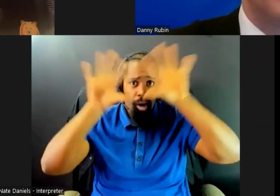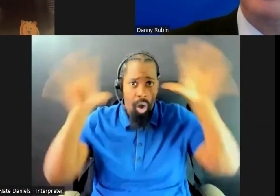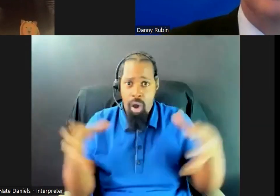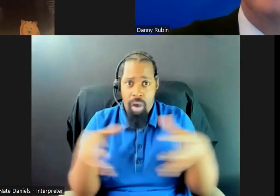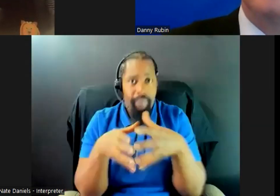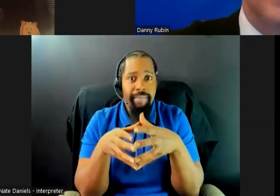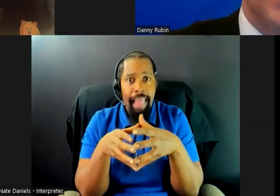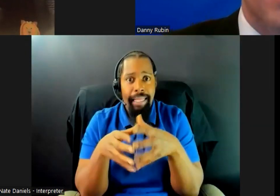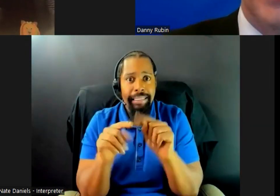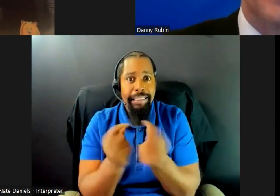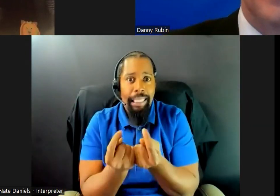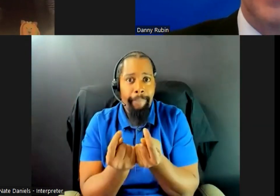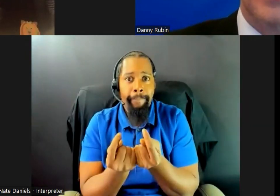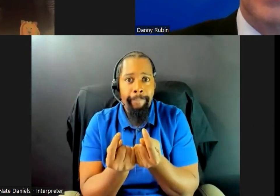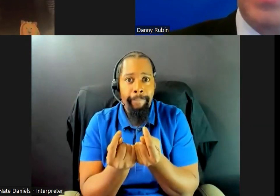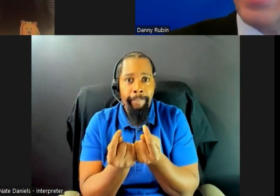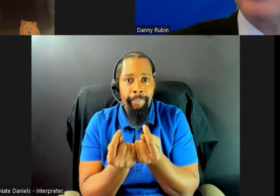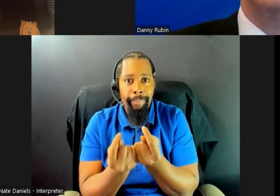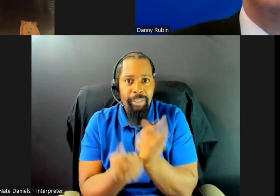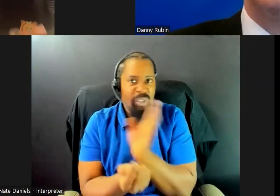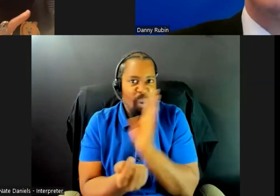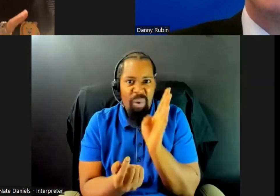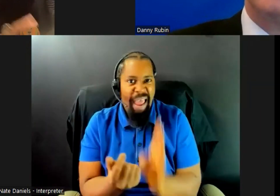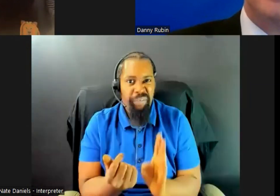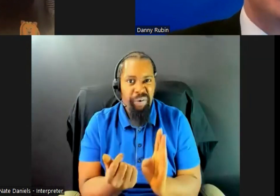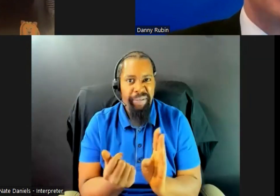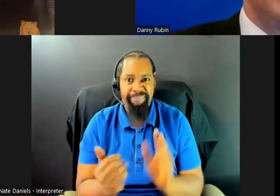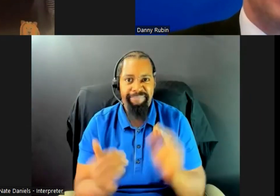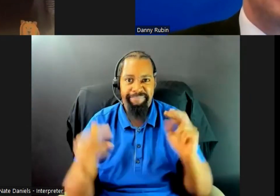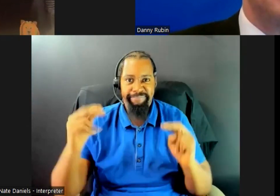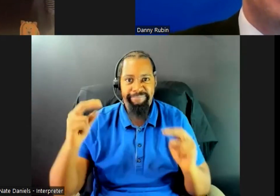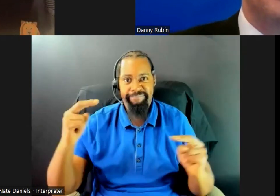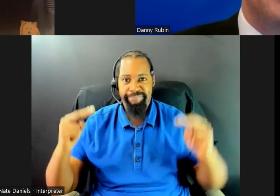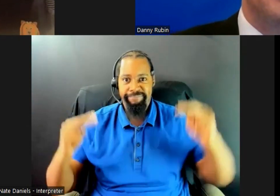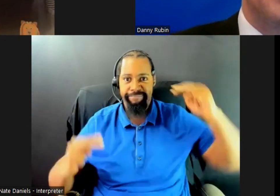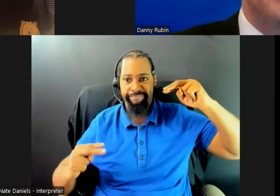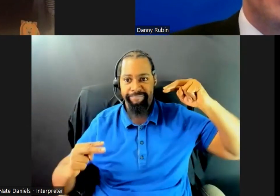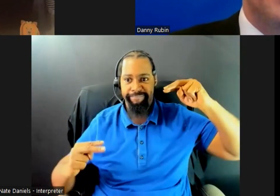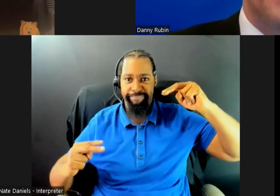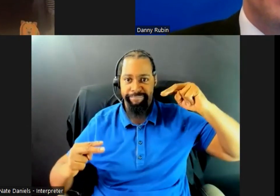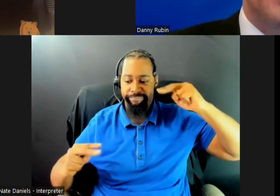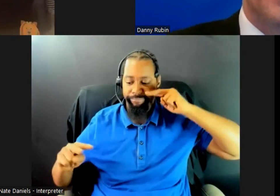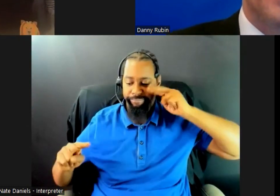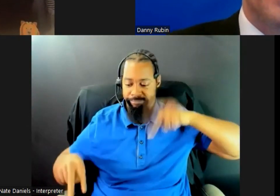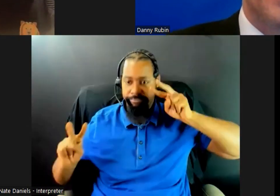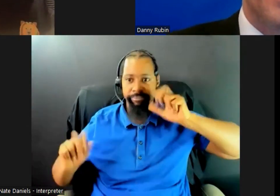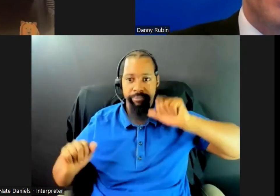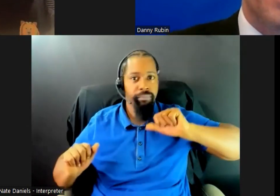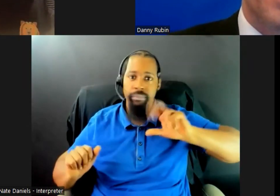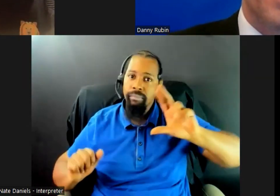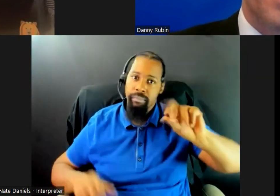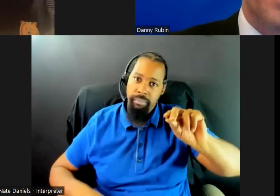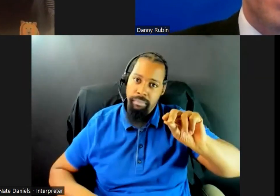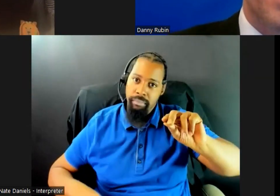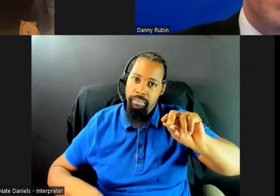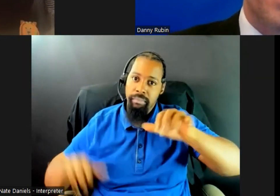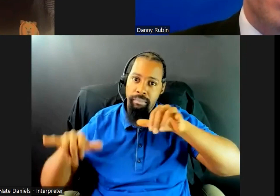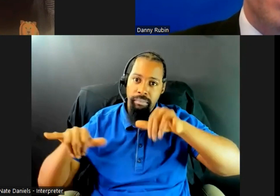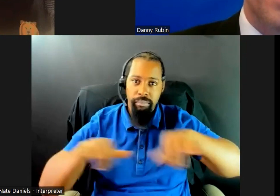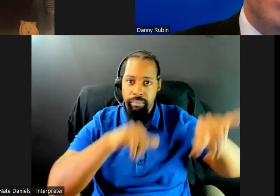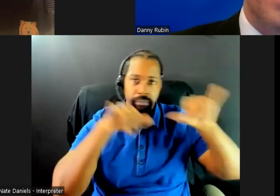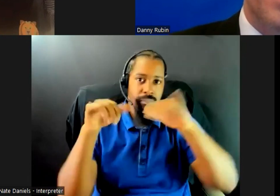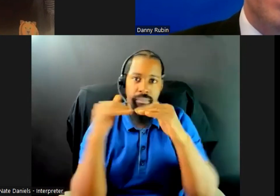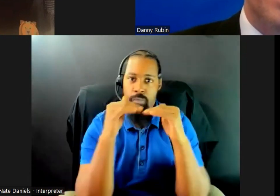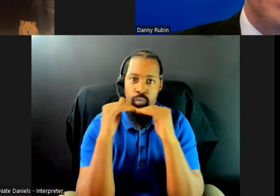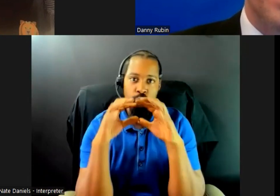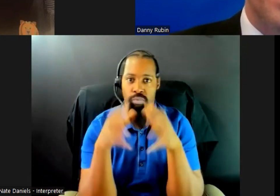Mm. Love it. Yeah, that's such good advice. A very important thing in life. The